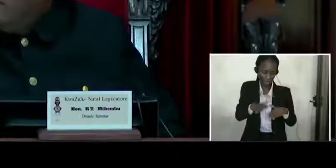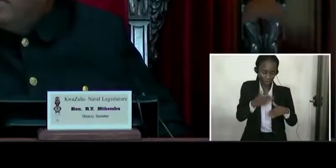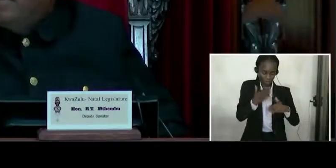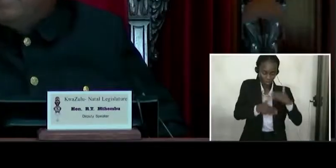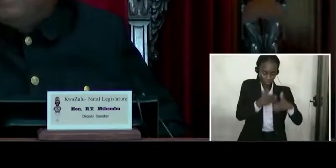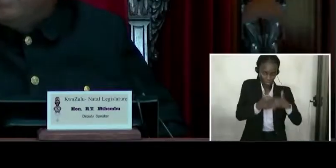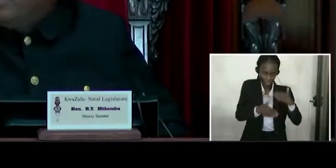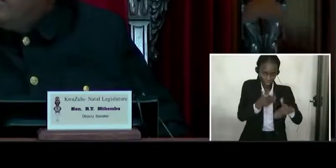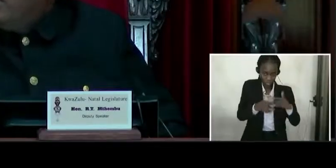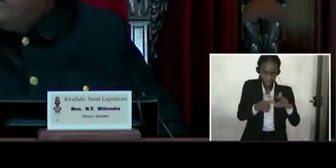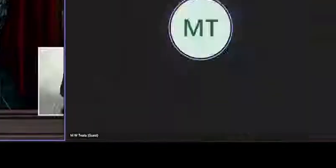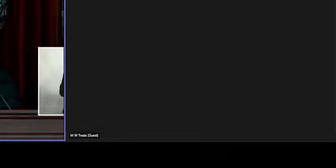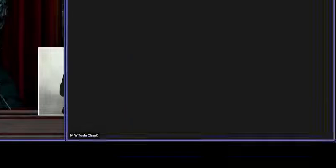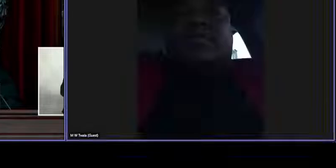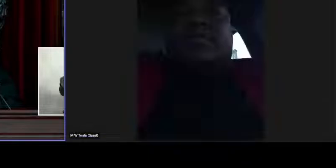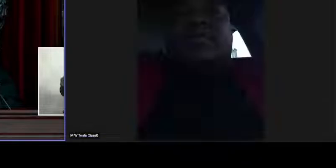withdraw.